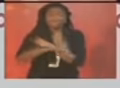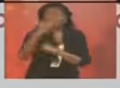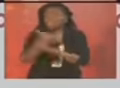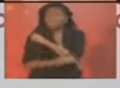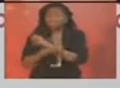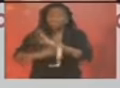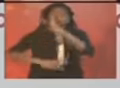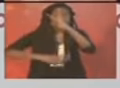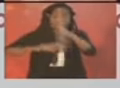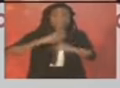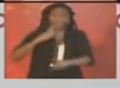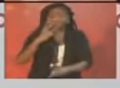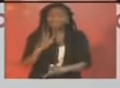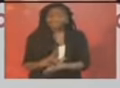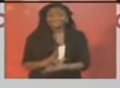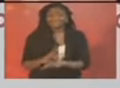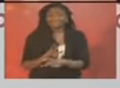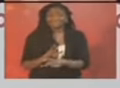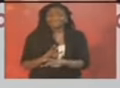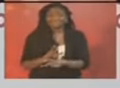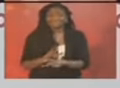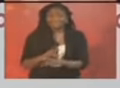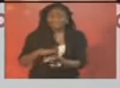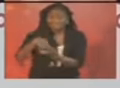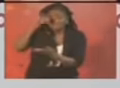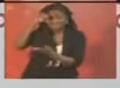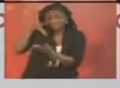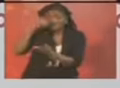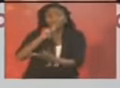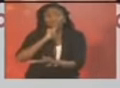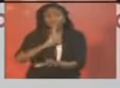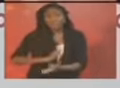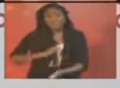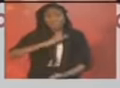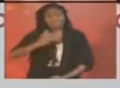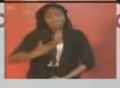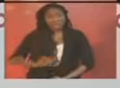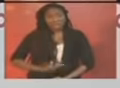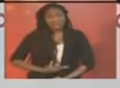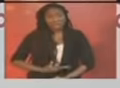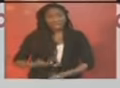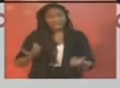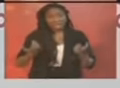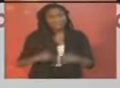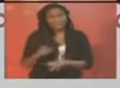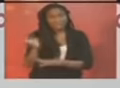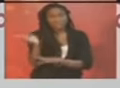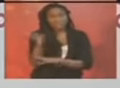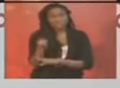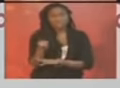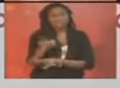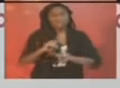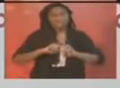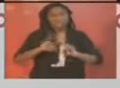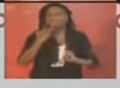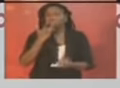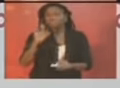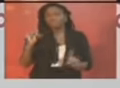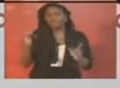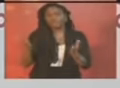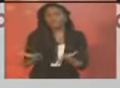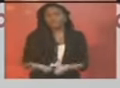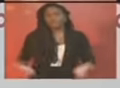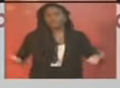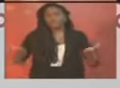been many documented deaths in our pregnant women. Thankfully, our country is in a good place with